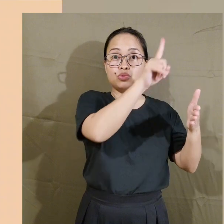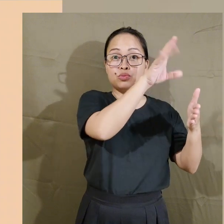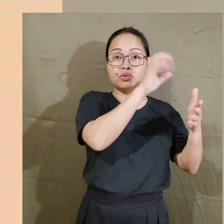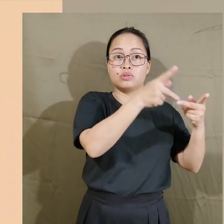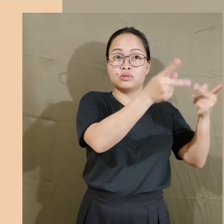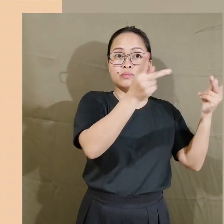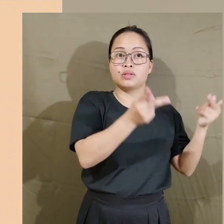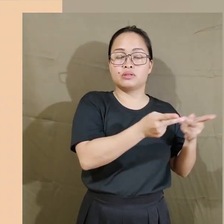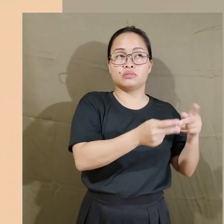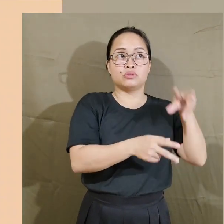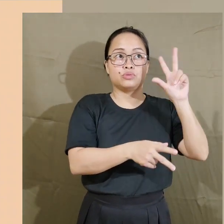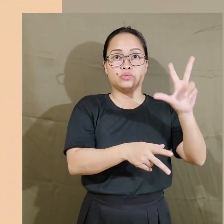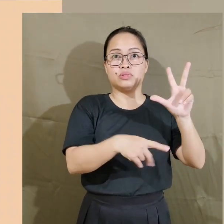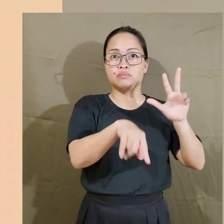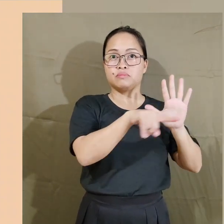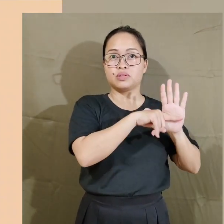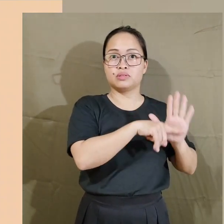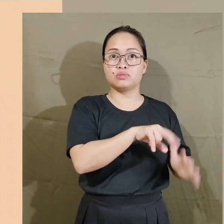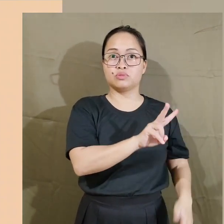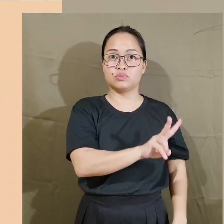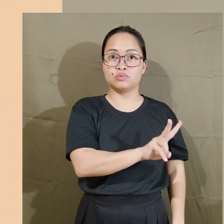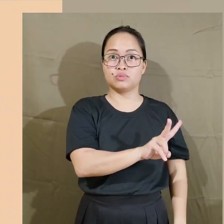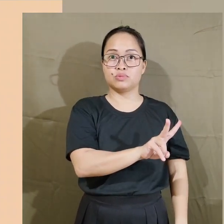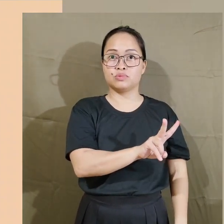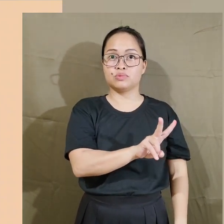Lastly, 3 minus 2.